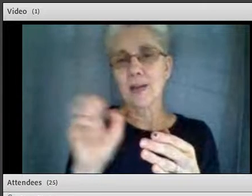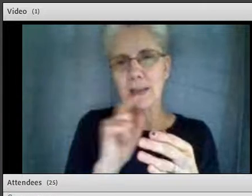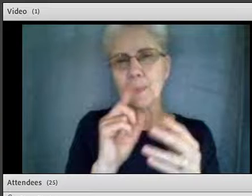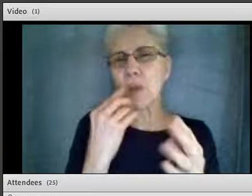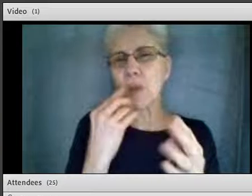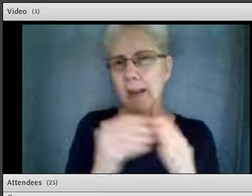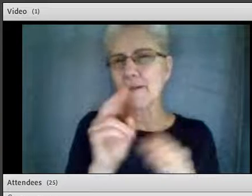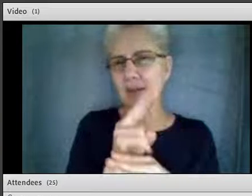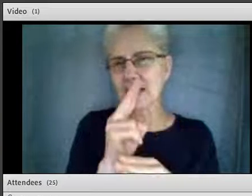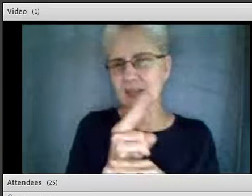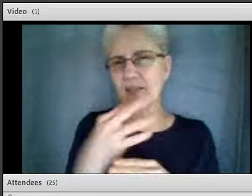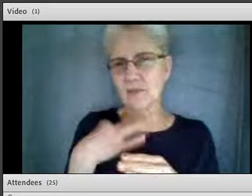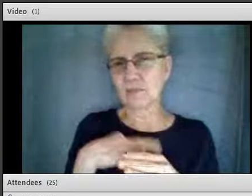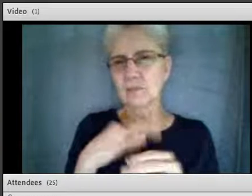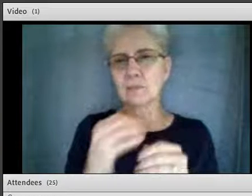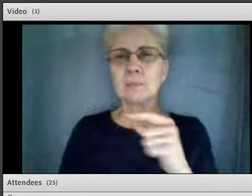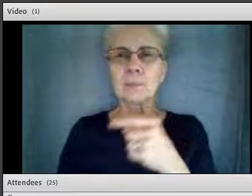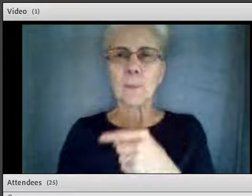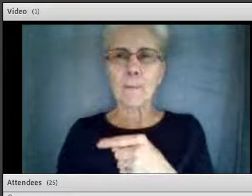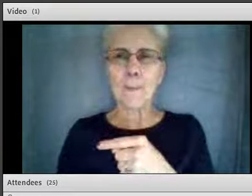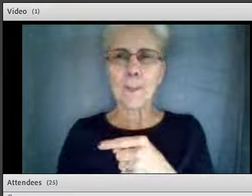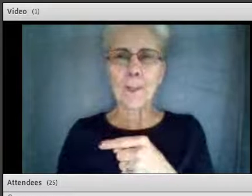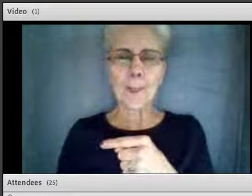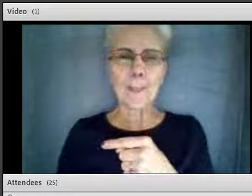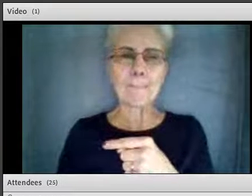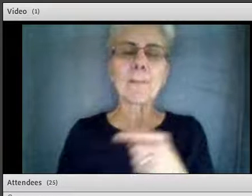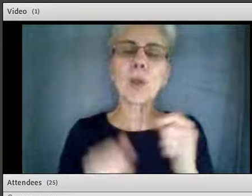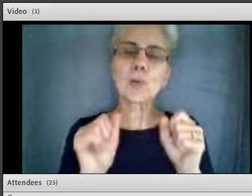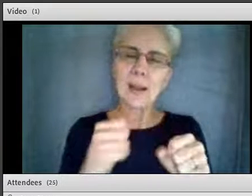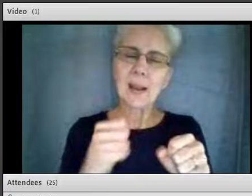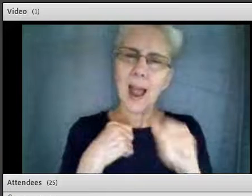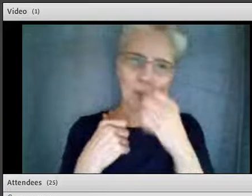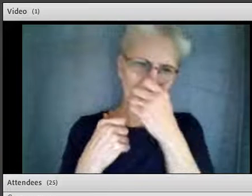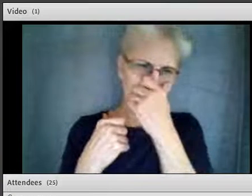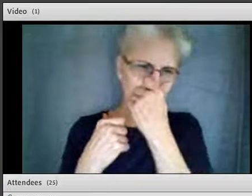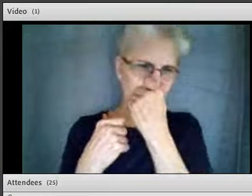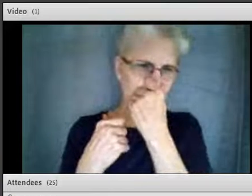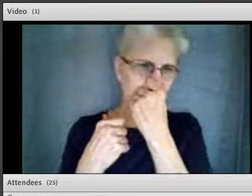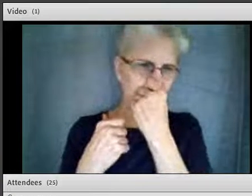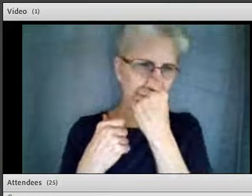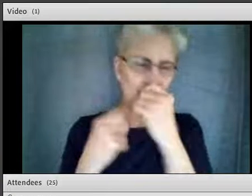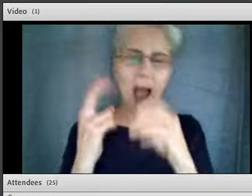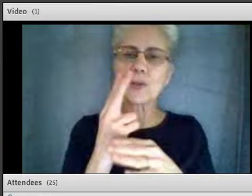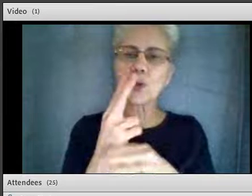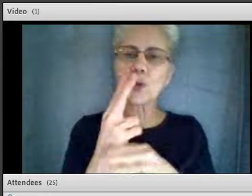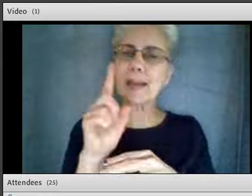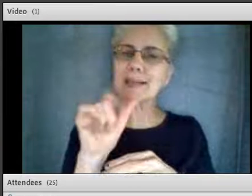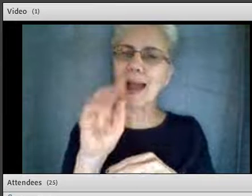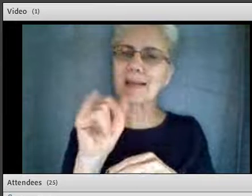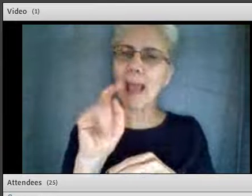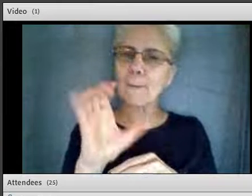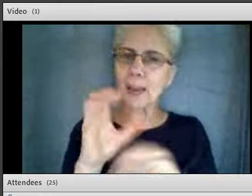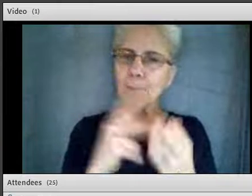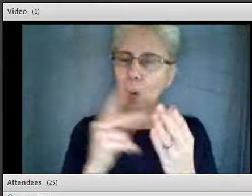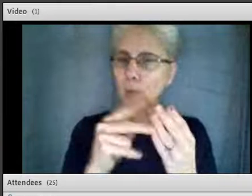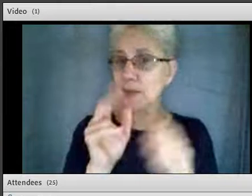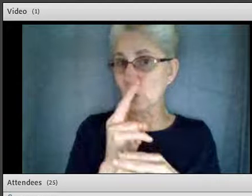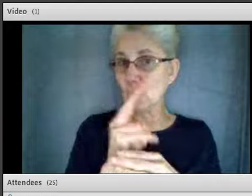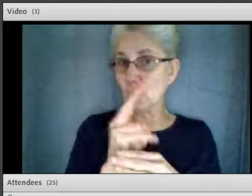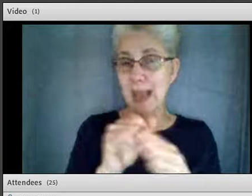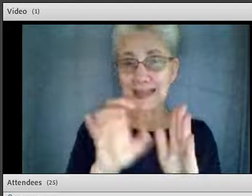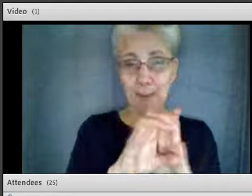I would do them as dynamic programs if you can. If you're using them as images, they cannot be, we'll talk about